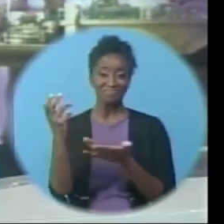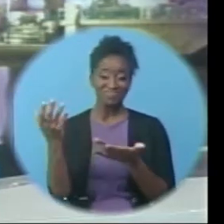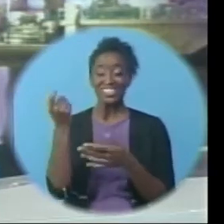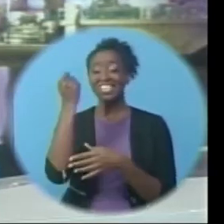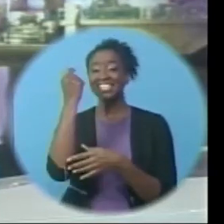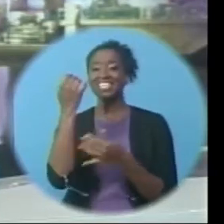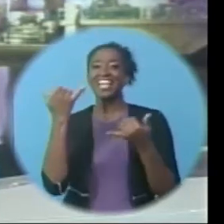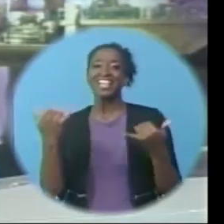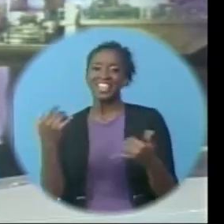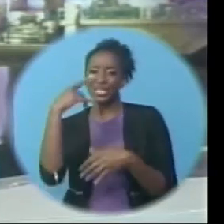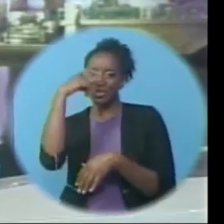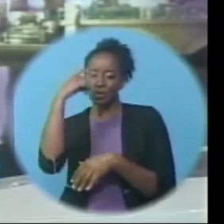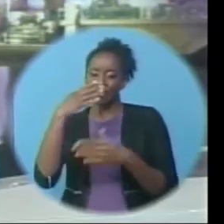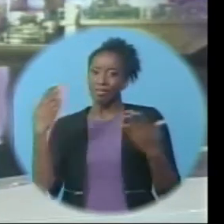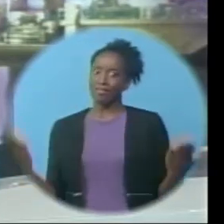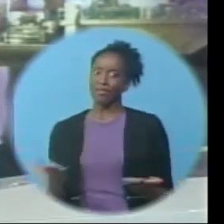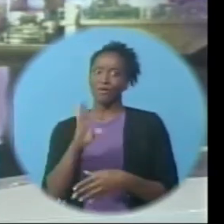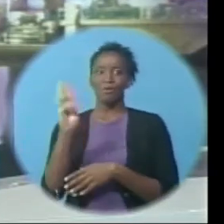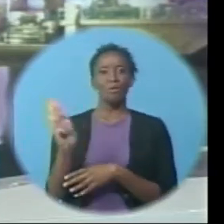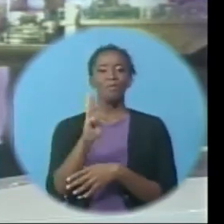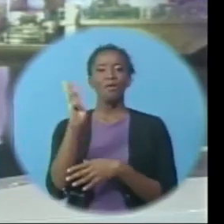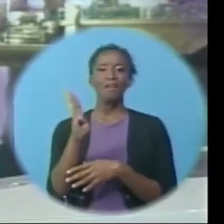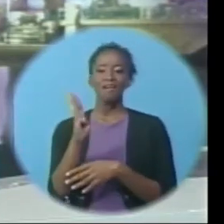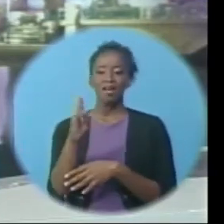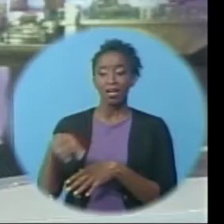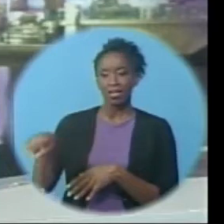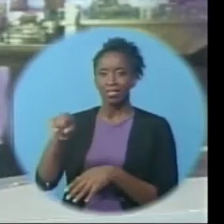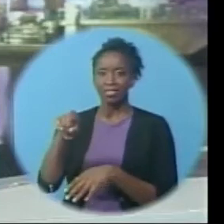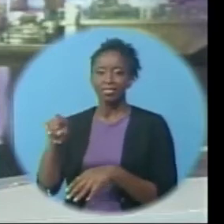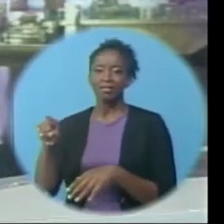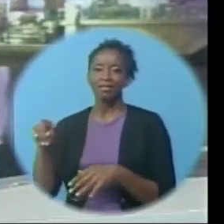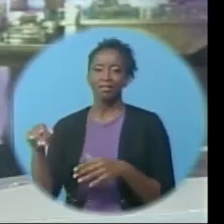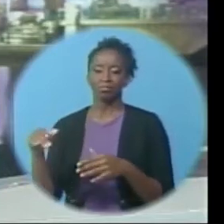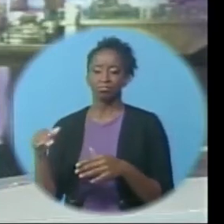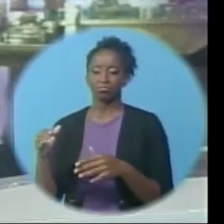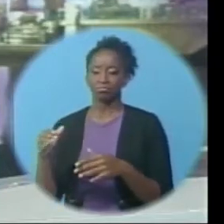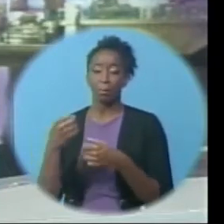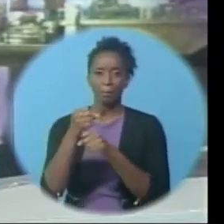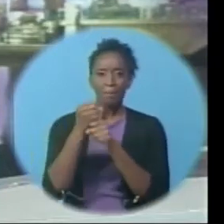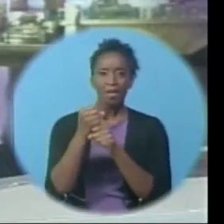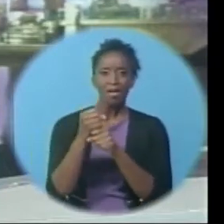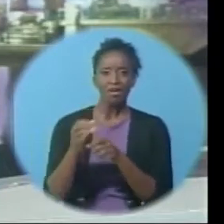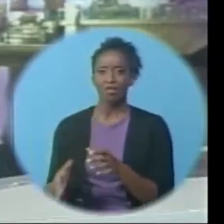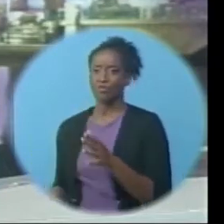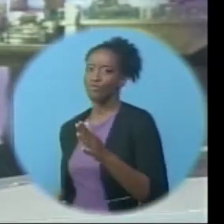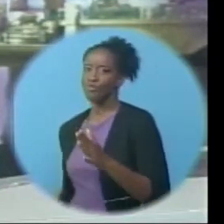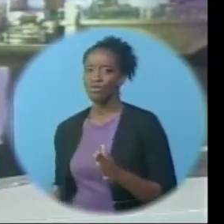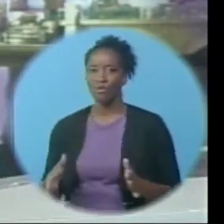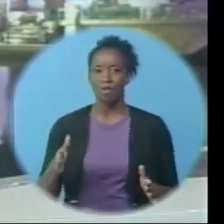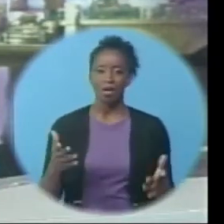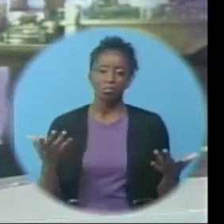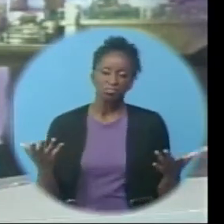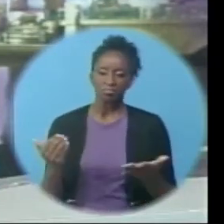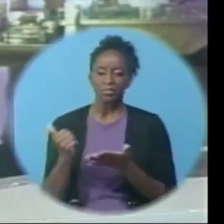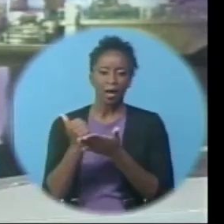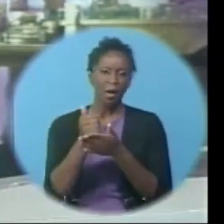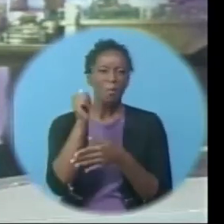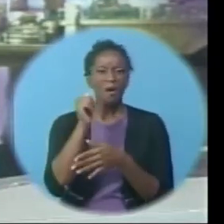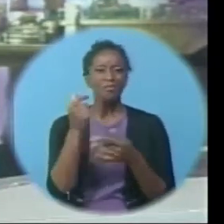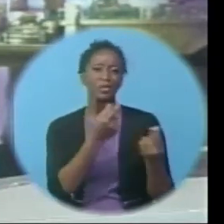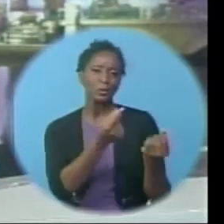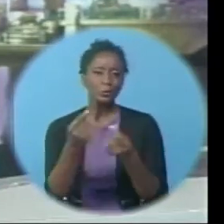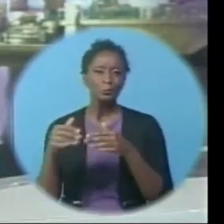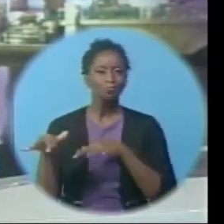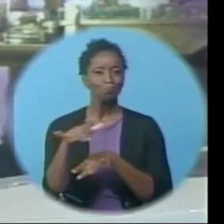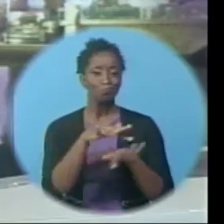this summer, right here in Barbados, there is a group of people building robots that could one day help us with daily tasks and